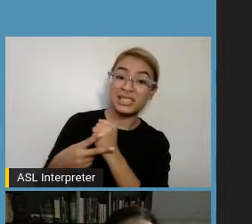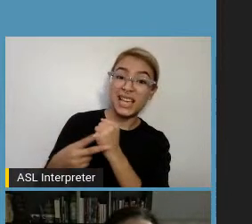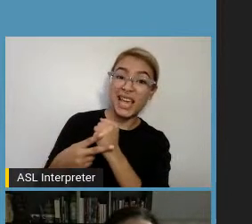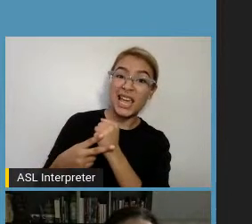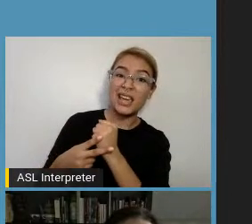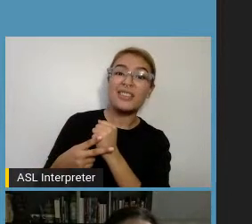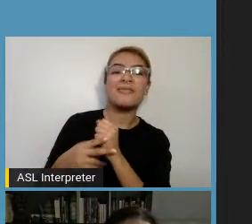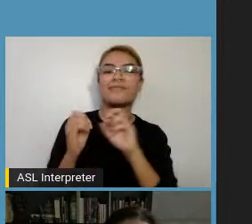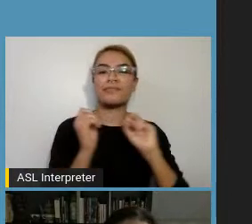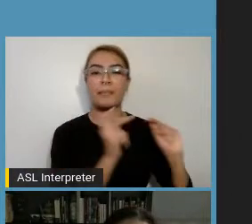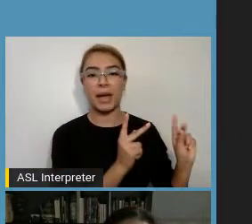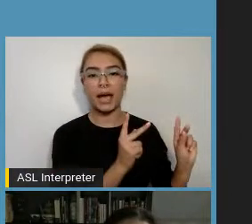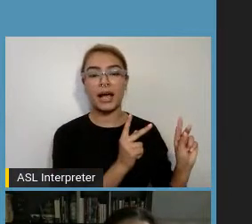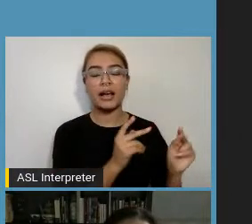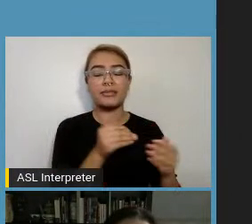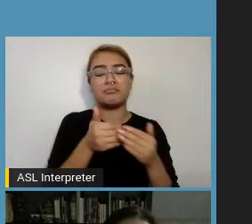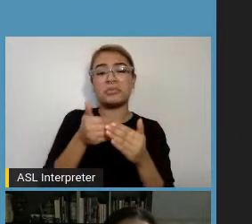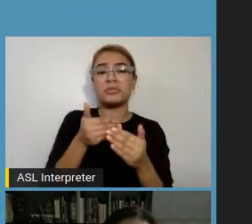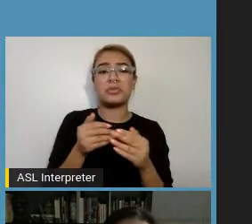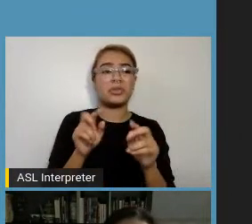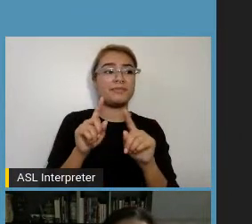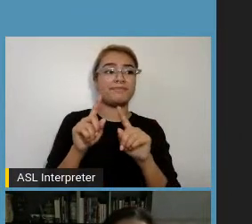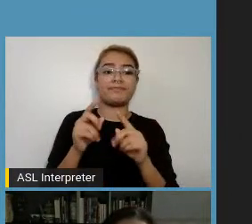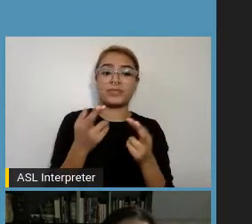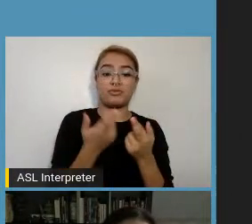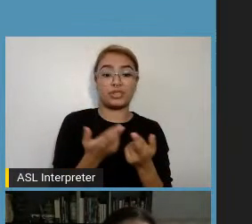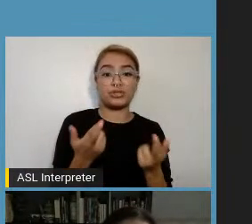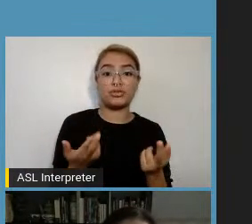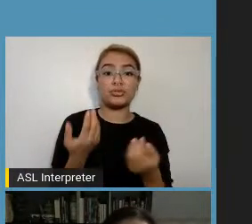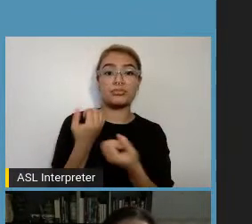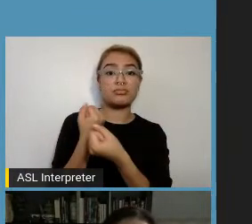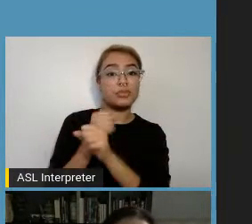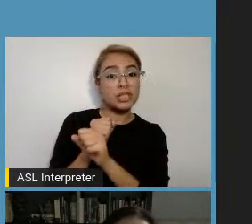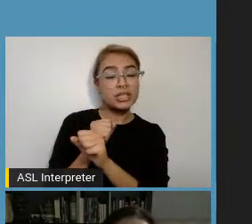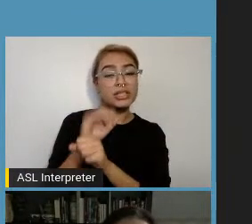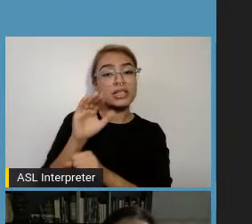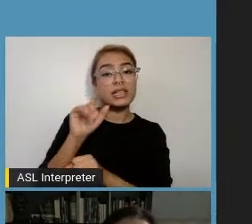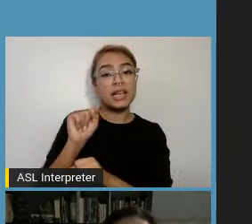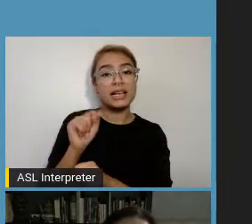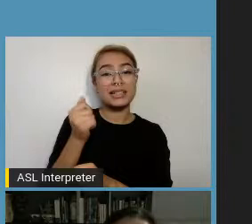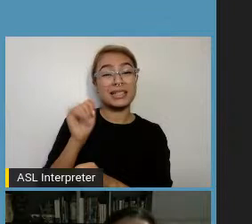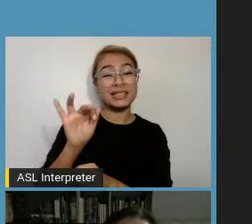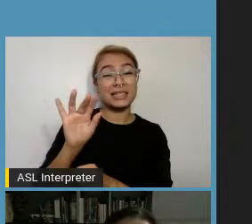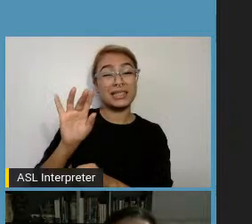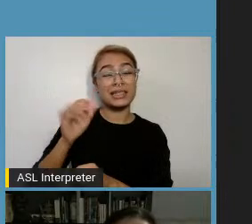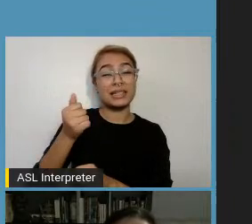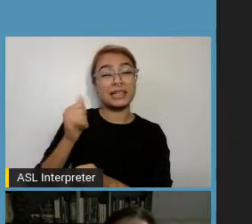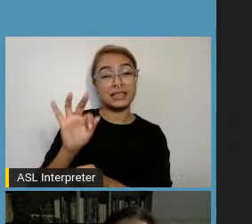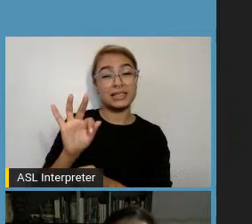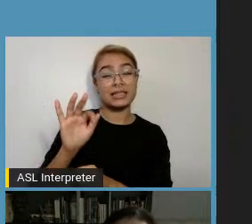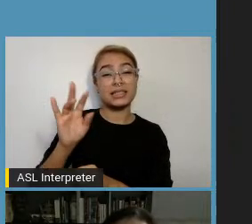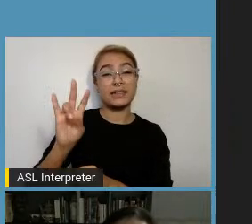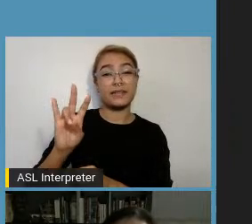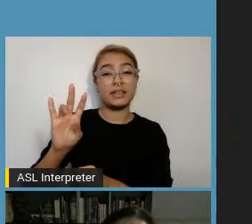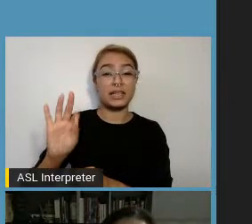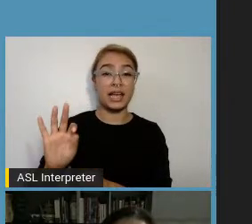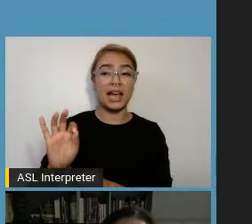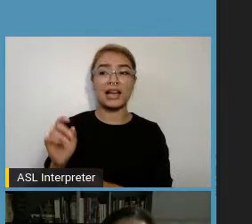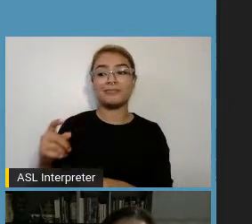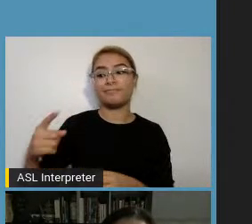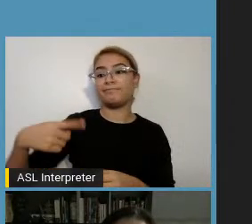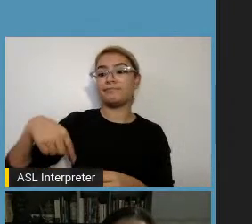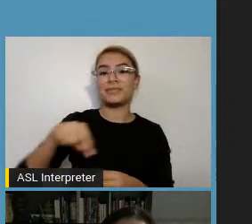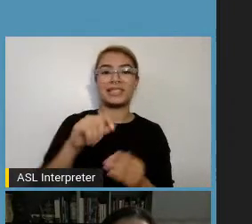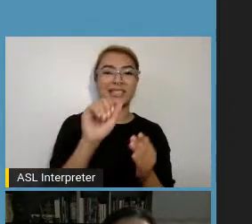before the Archaeological Resources and Protection Act of 1979. A lot of these things are very, very, very recent,